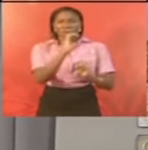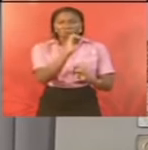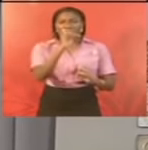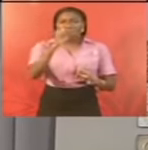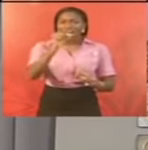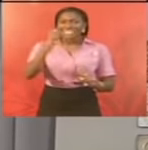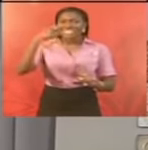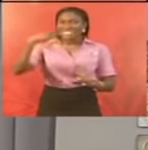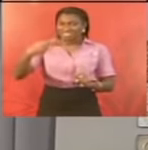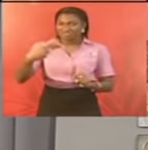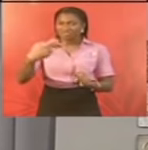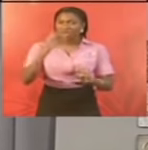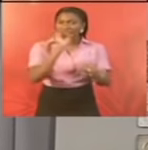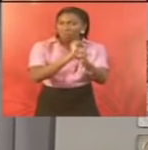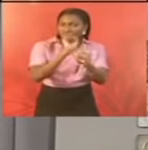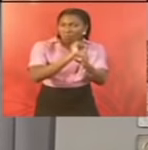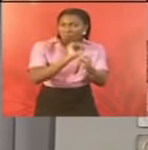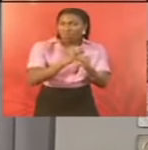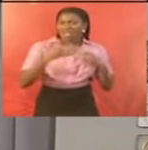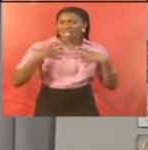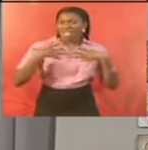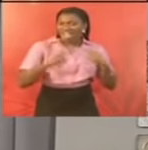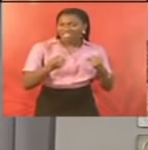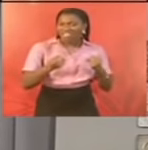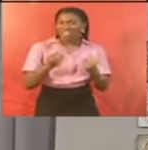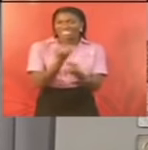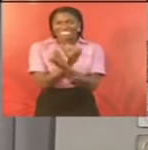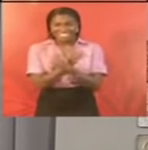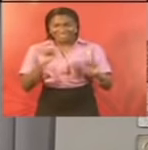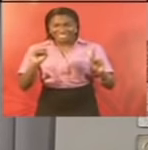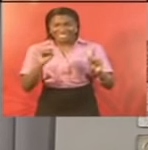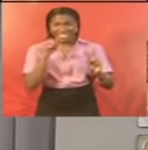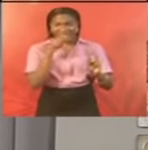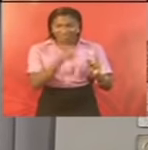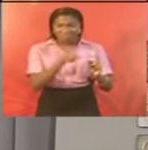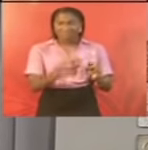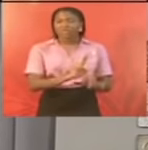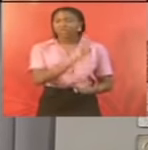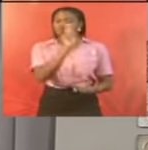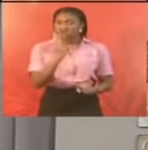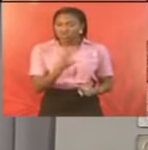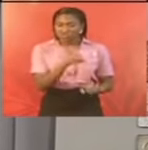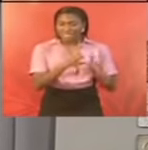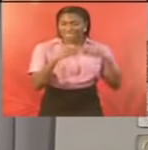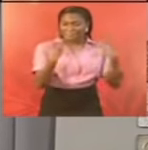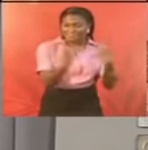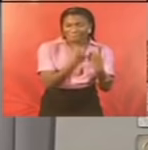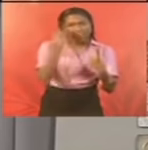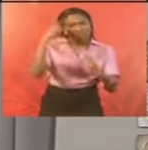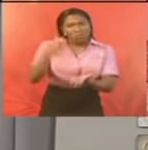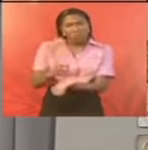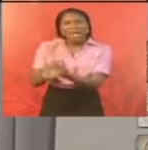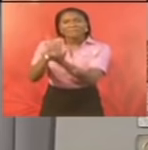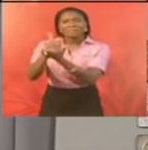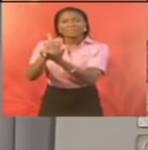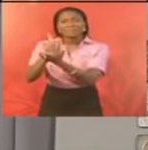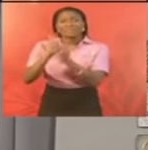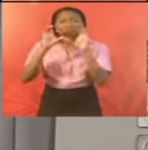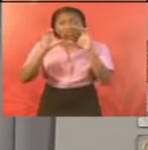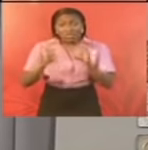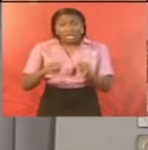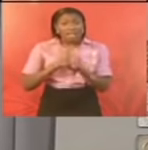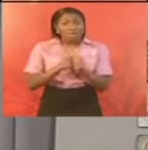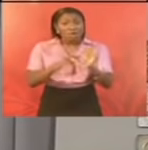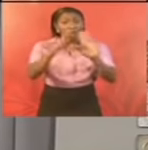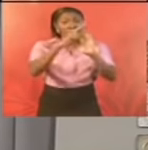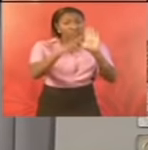to get on board with the guidelines. You have the Ministry of Health guidelines. You have online guidelines put out